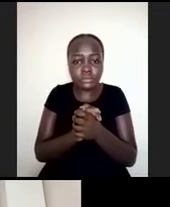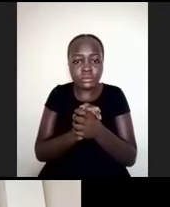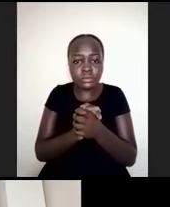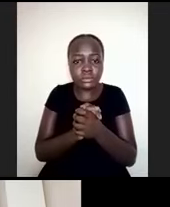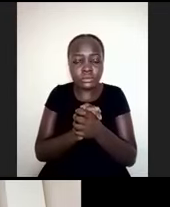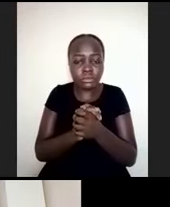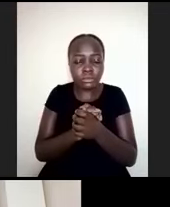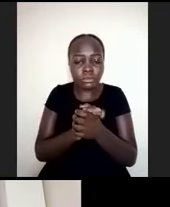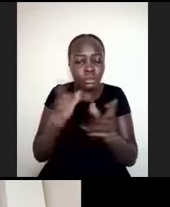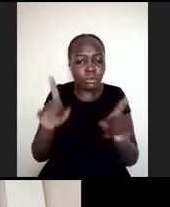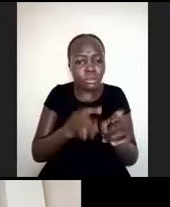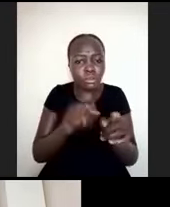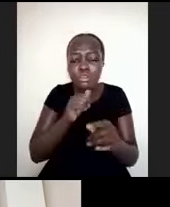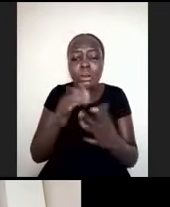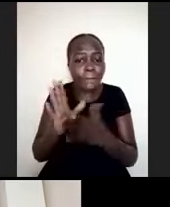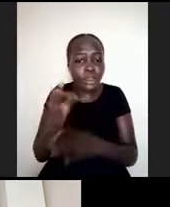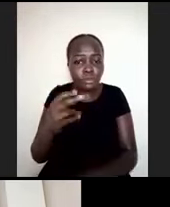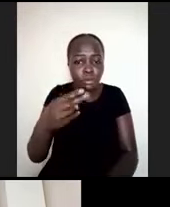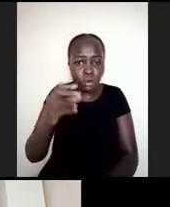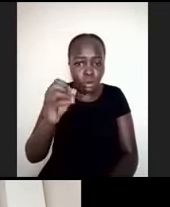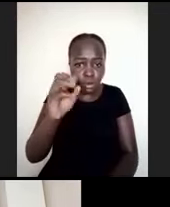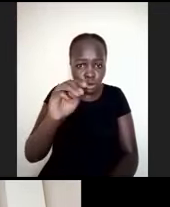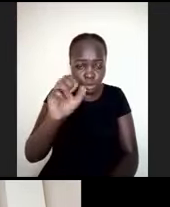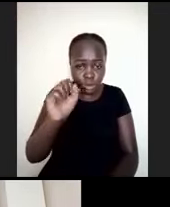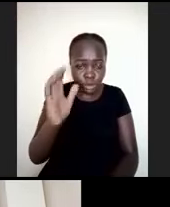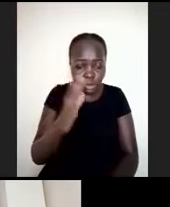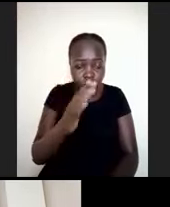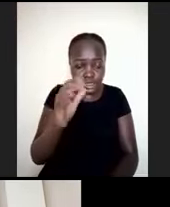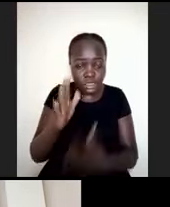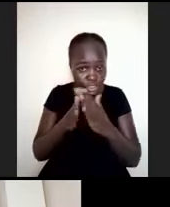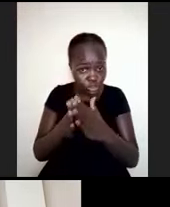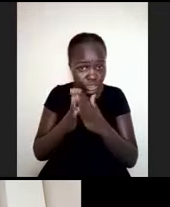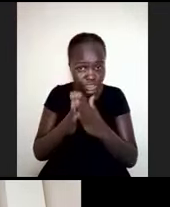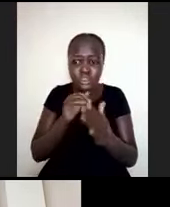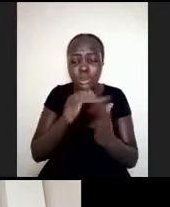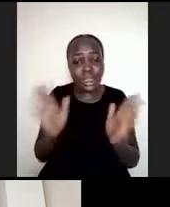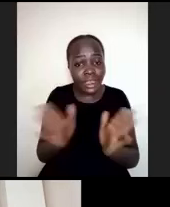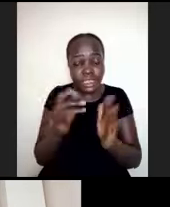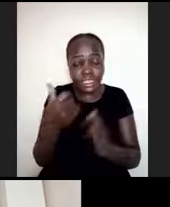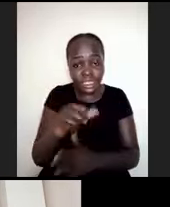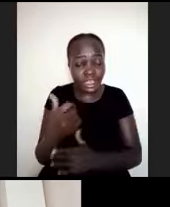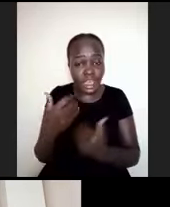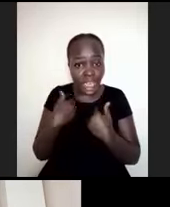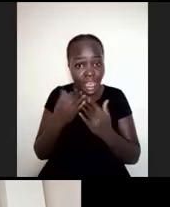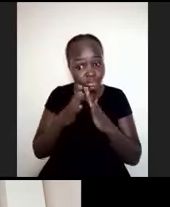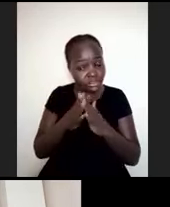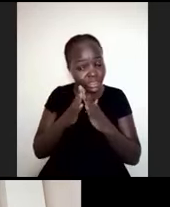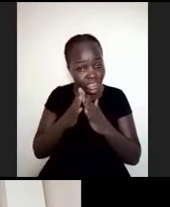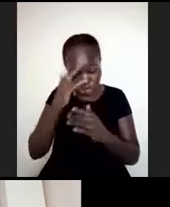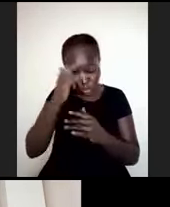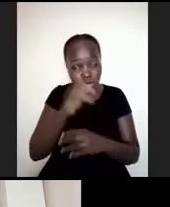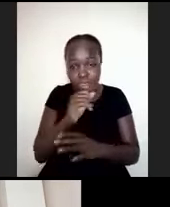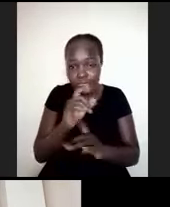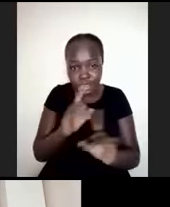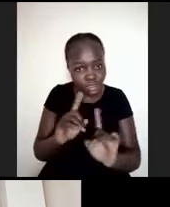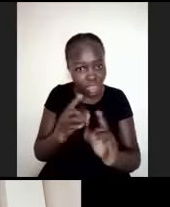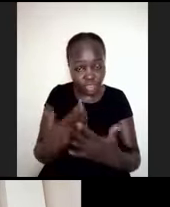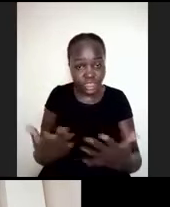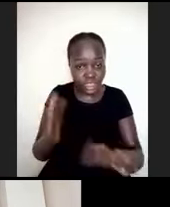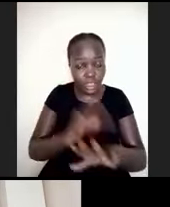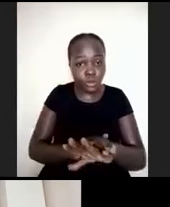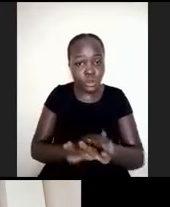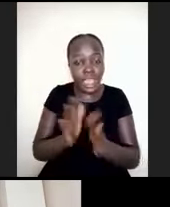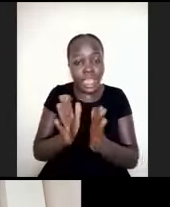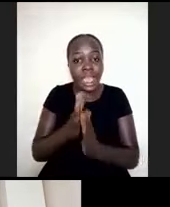homosexuality, you're not encouraging each other to start having sex at a young age, you know, just things that are good and pleasing to